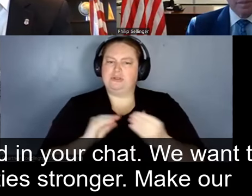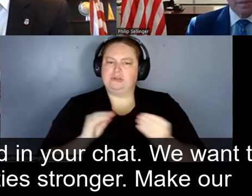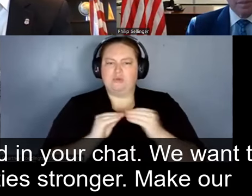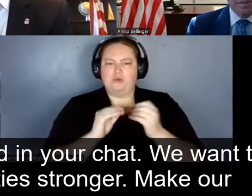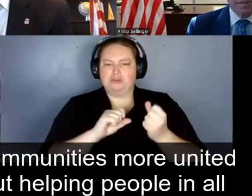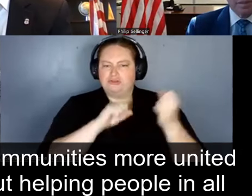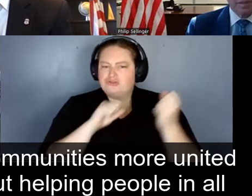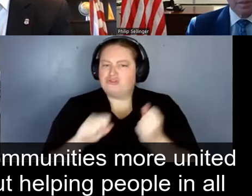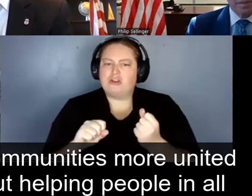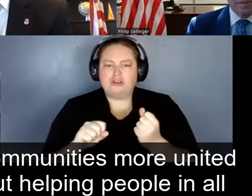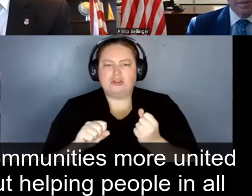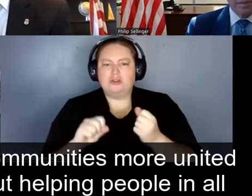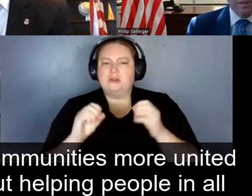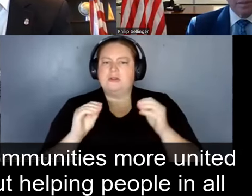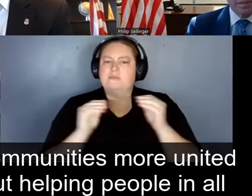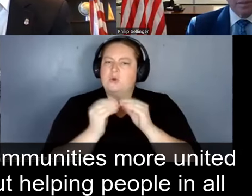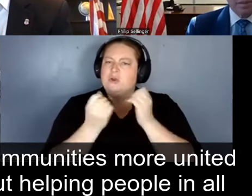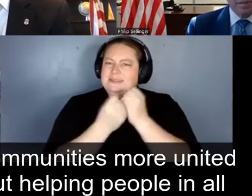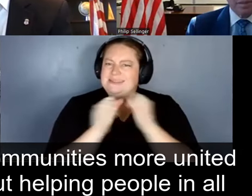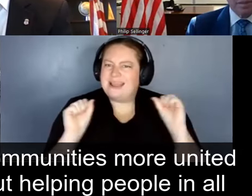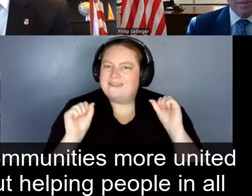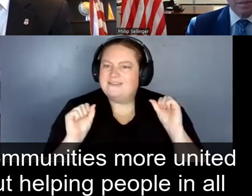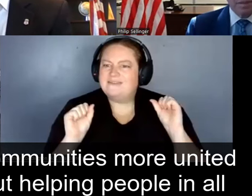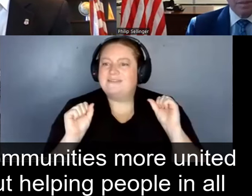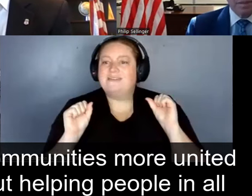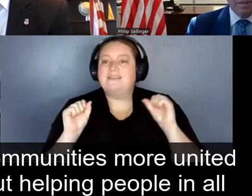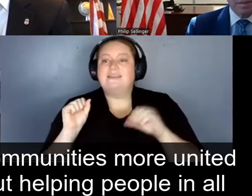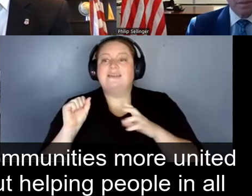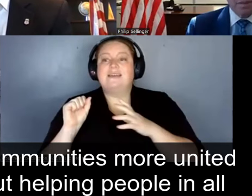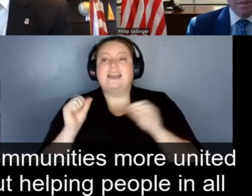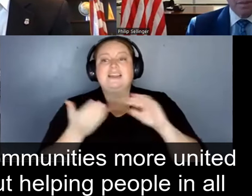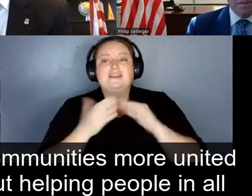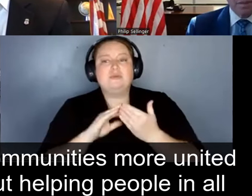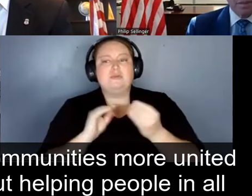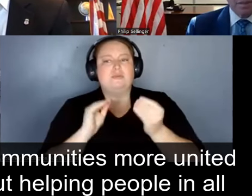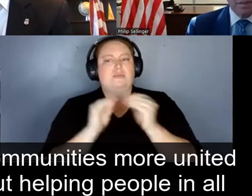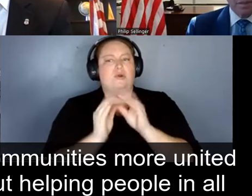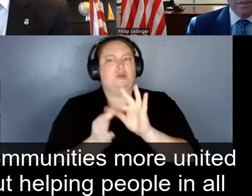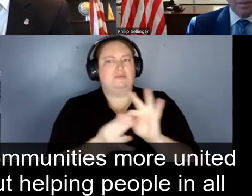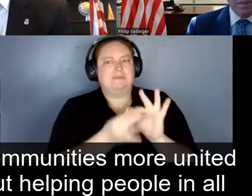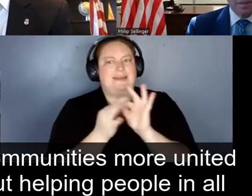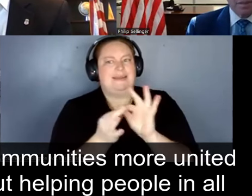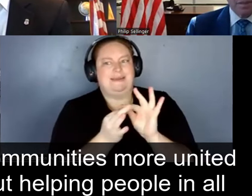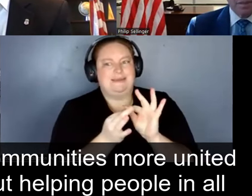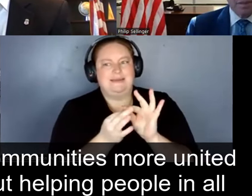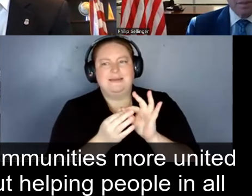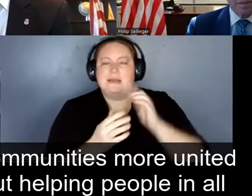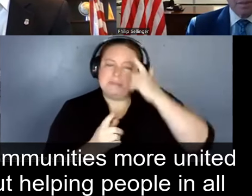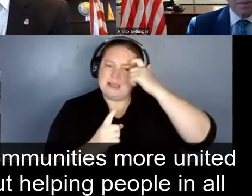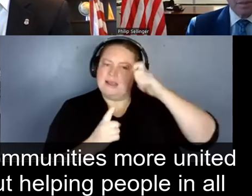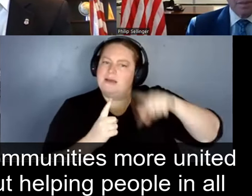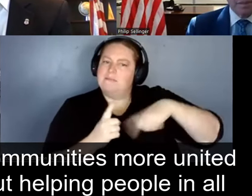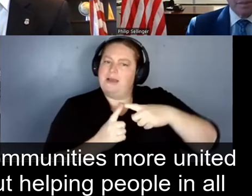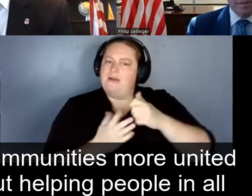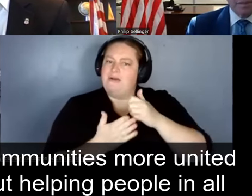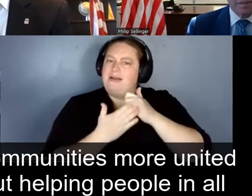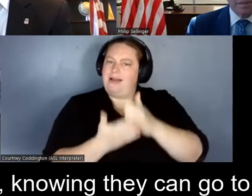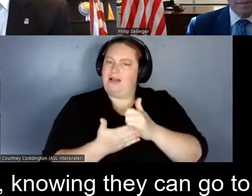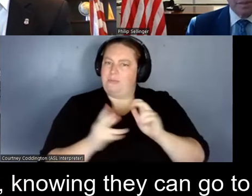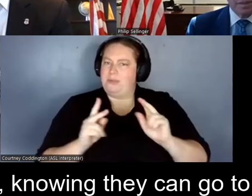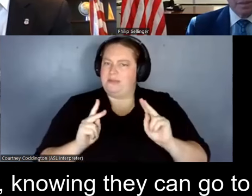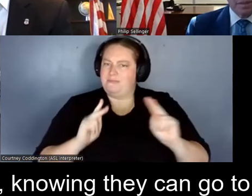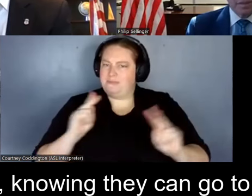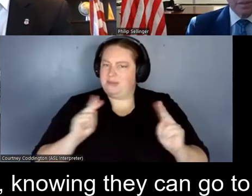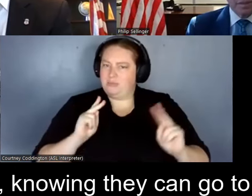communities safer, and make our communities more united, because it's about helping people in all communities to